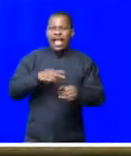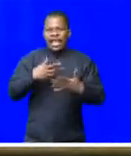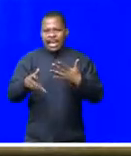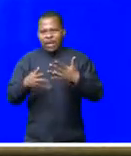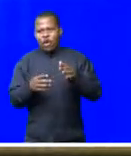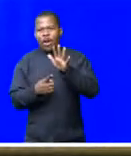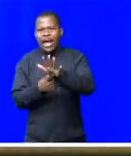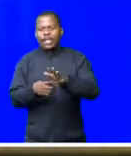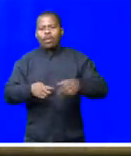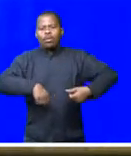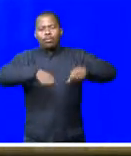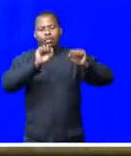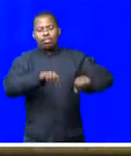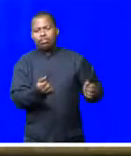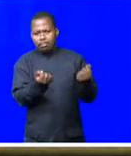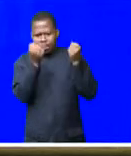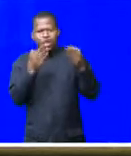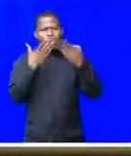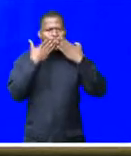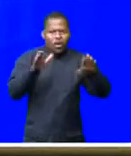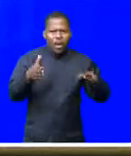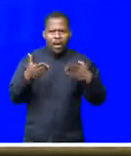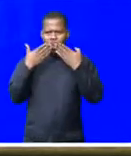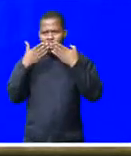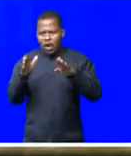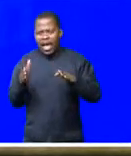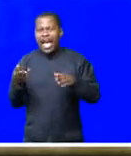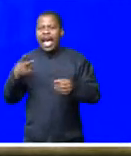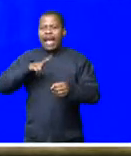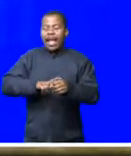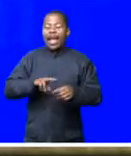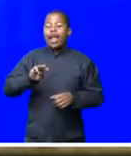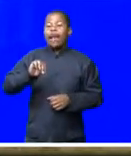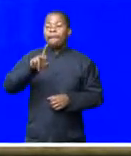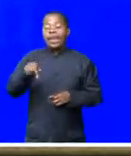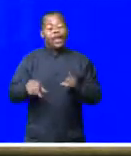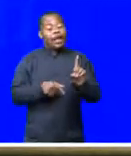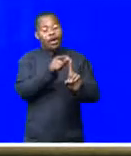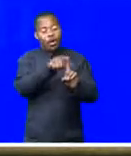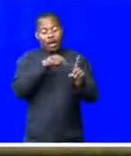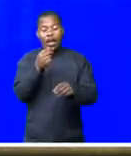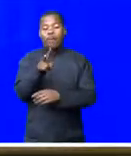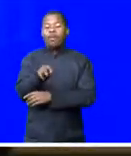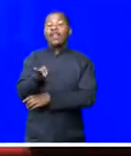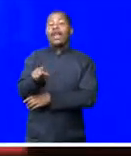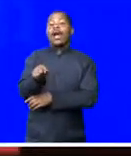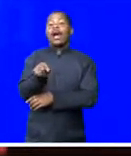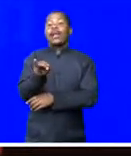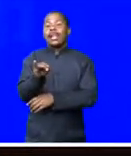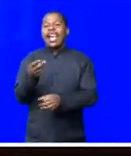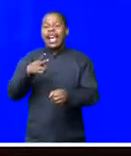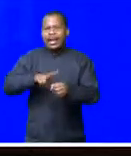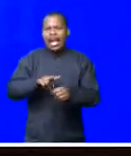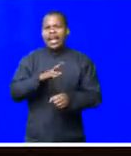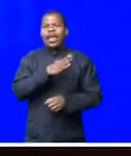nekubagcinisa nje ukuthi ababodwa. Lelunga lephalamende lelenkundla laseNtondozi liphinze kube induna yokuvakasha Moses Velakati